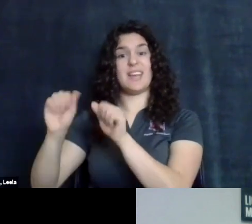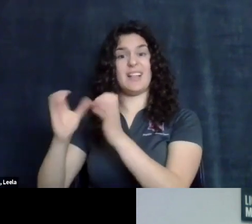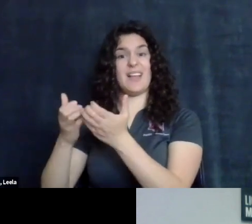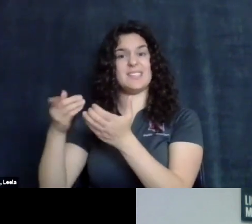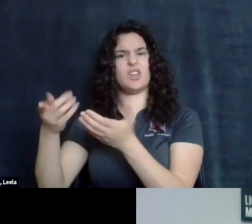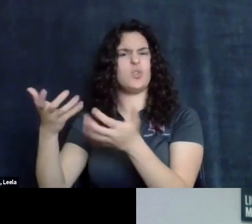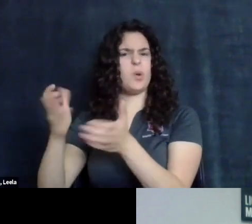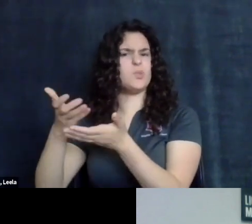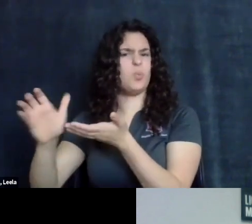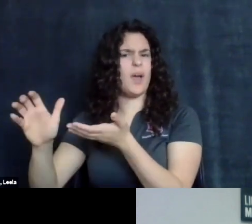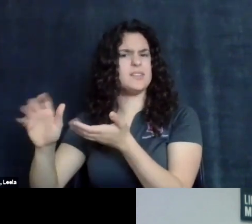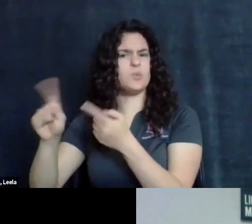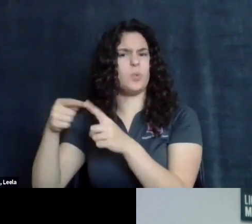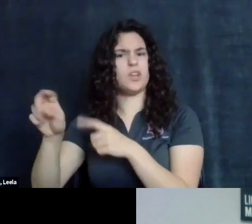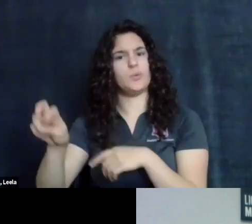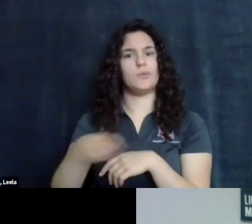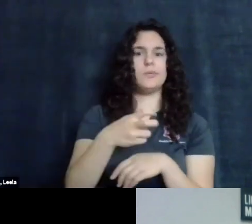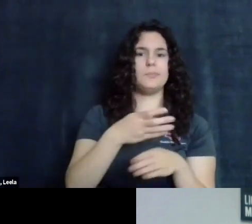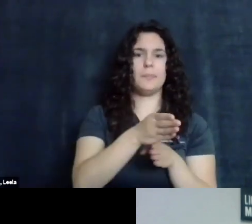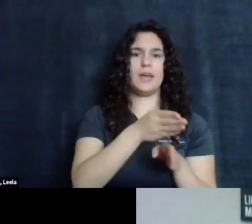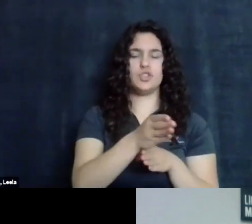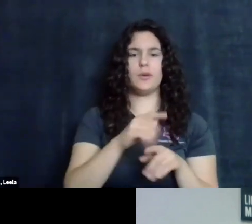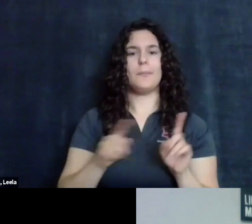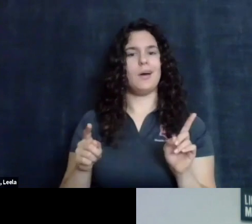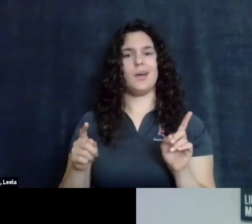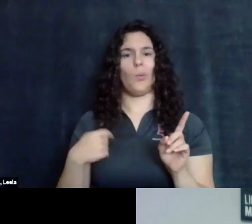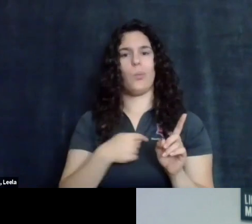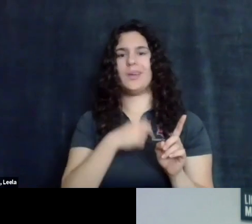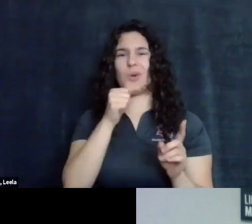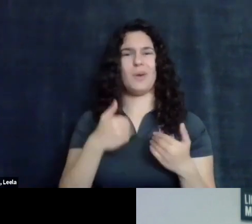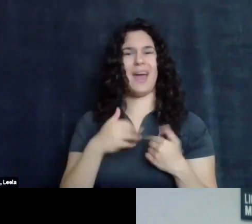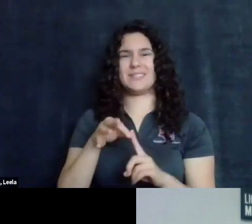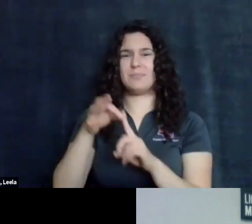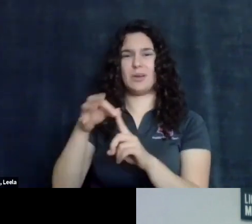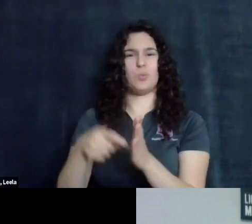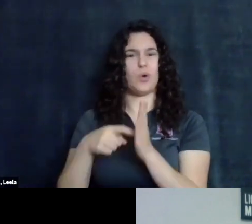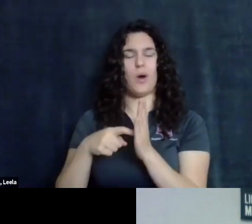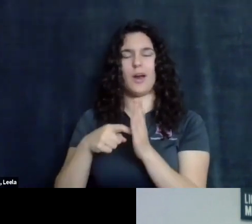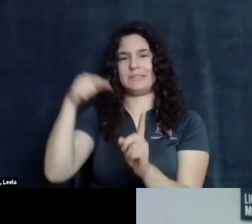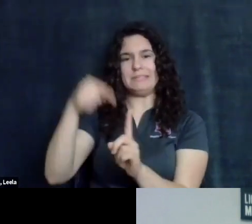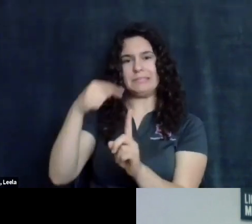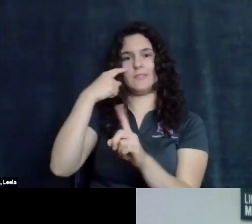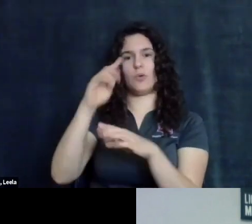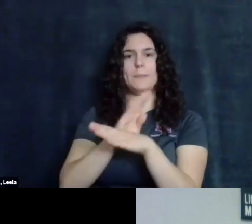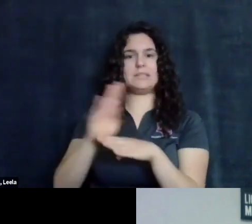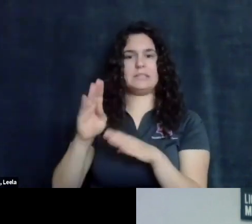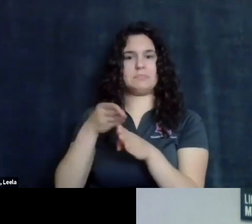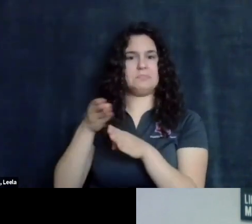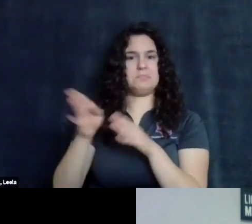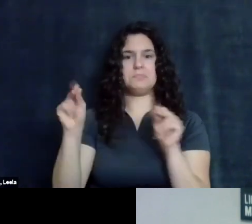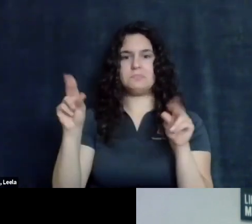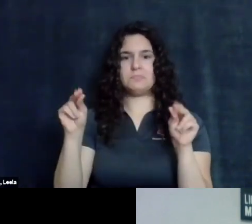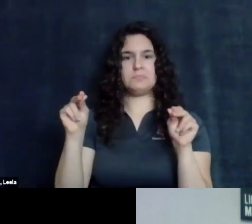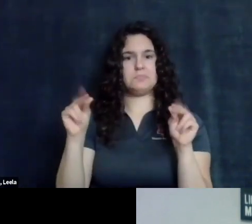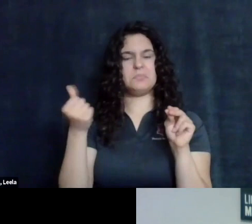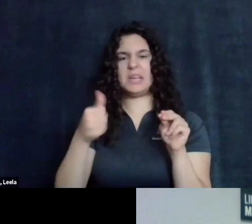waste them when you go into second major. But we don't have any special requirements for any of our majors. You can be any